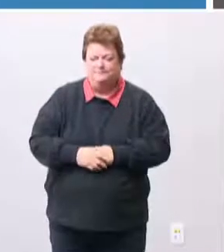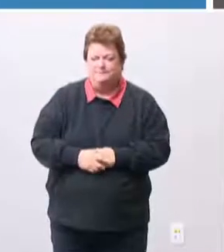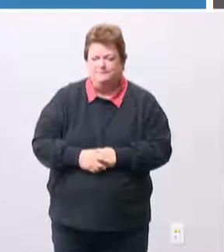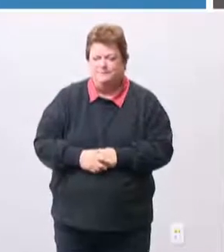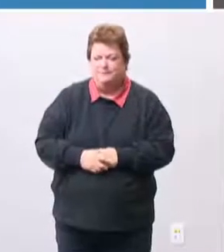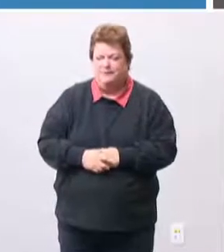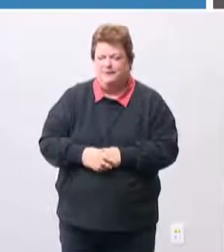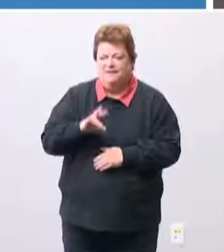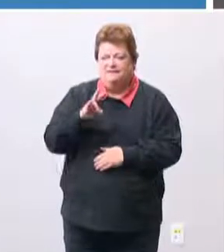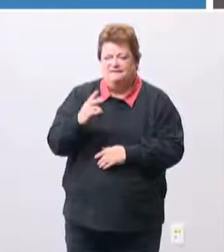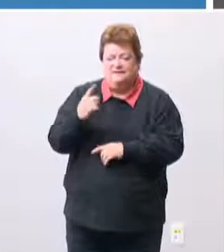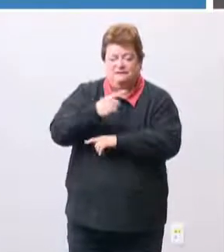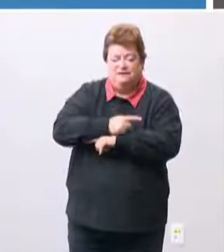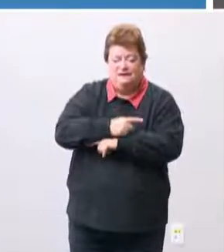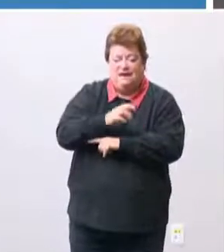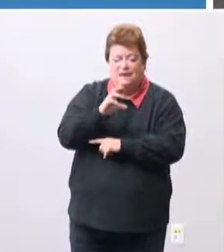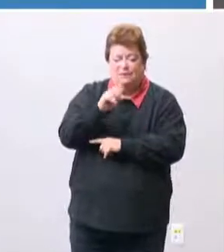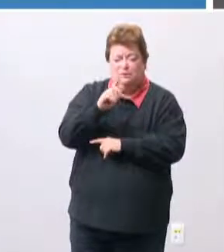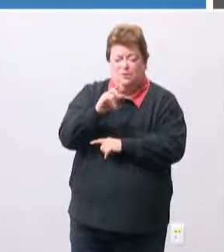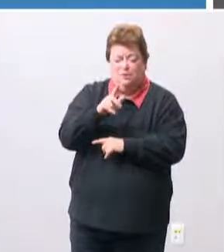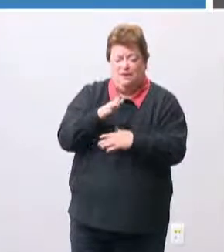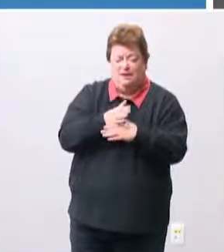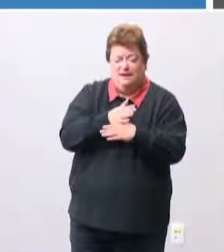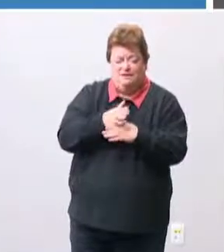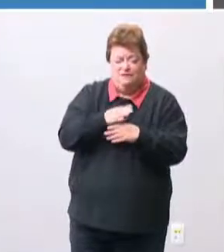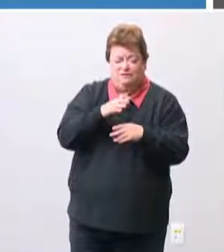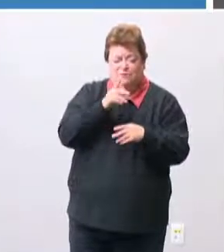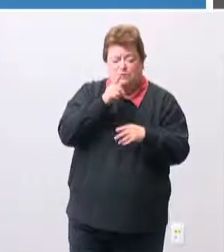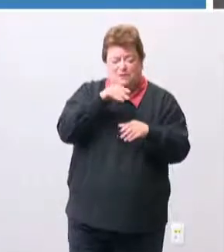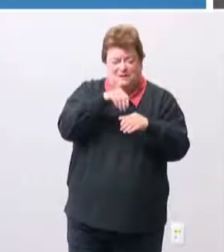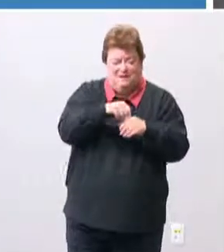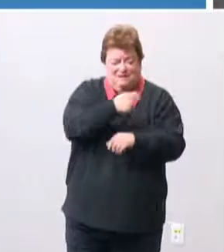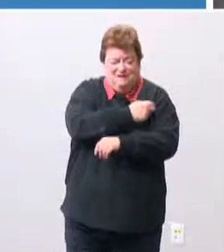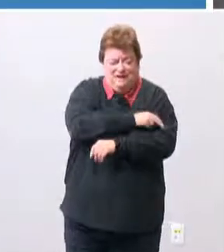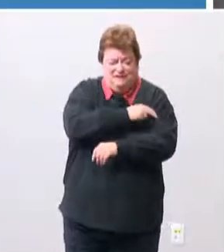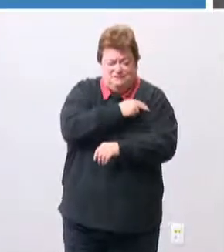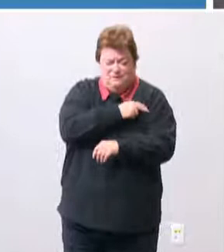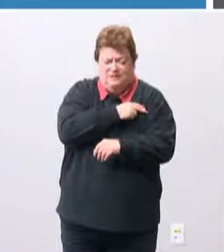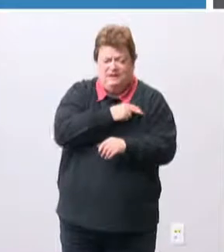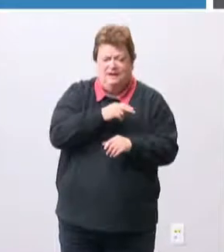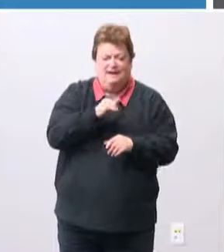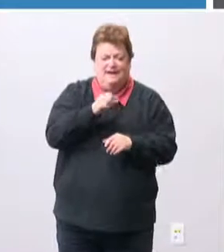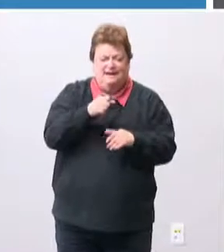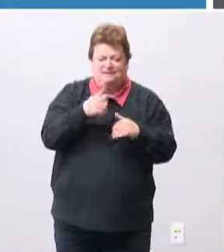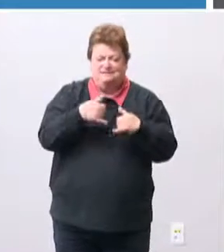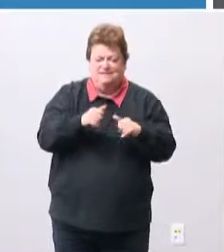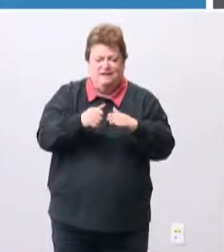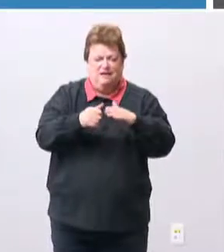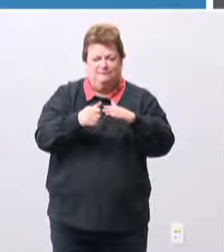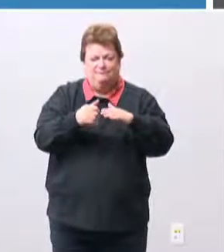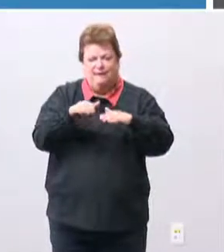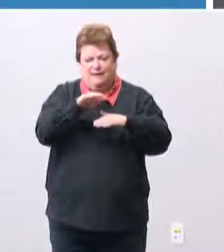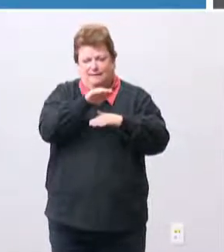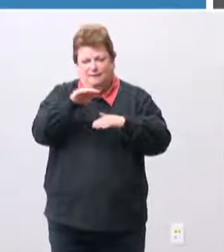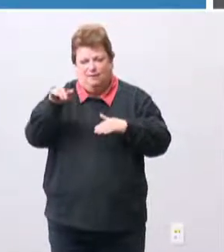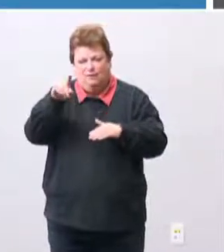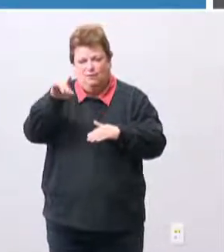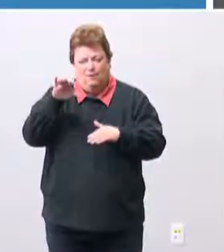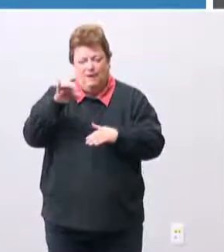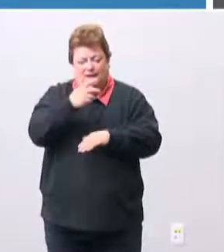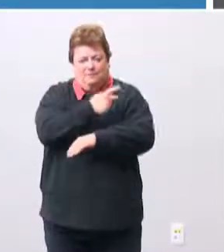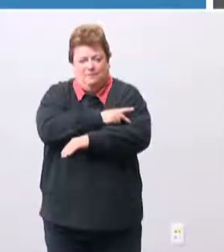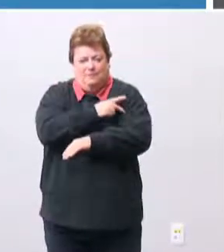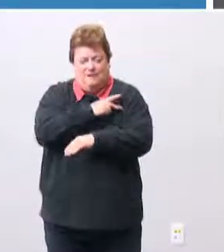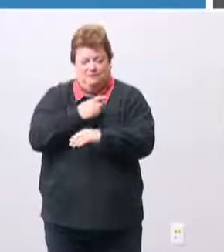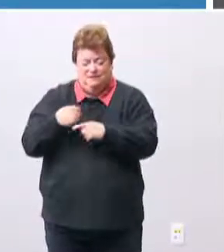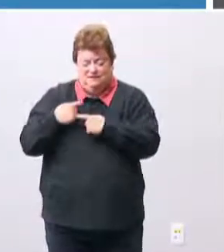rolling average of COVID-19 patients hospitalized has consistently been under 100 patients since October